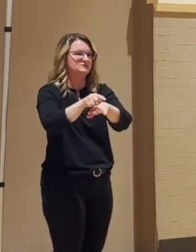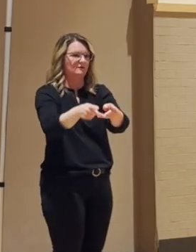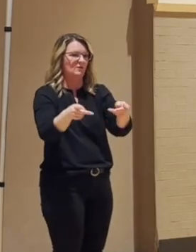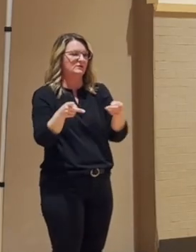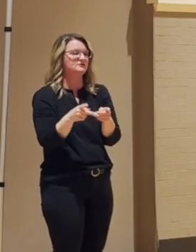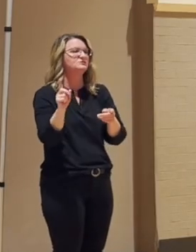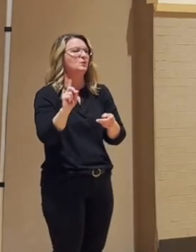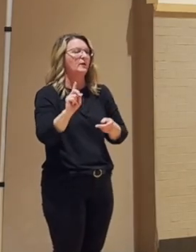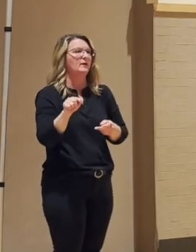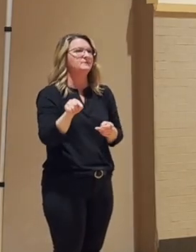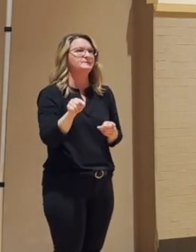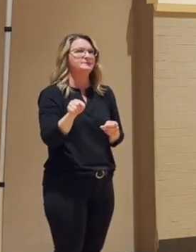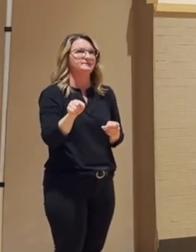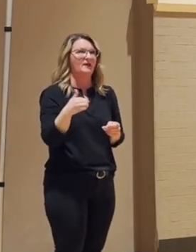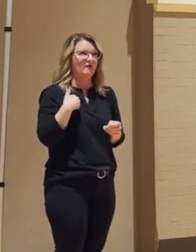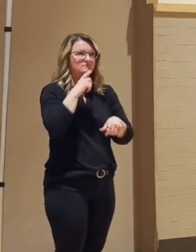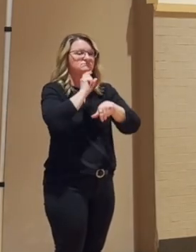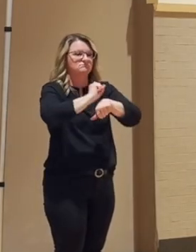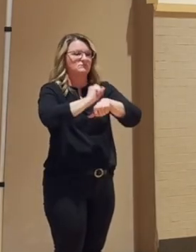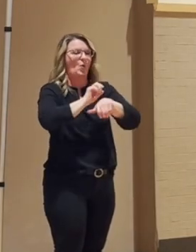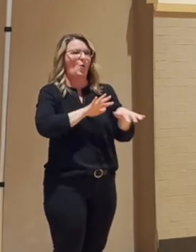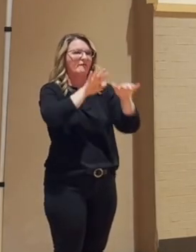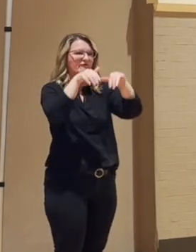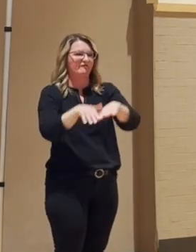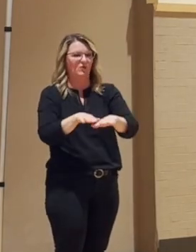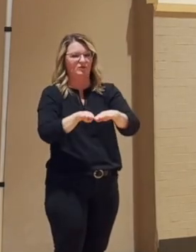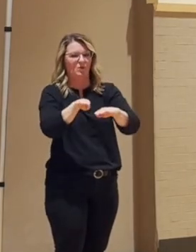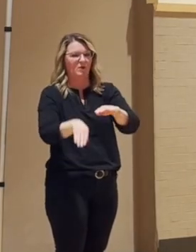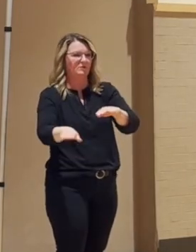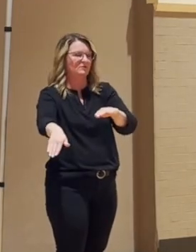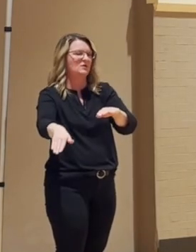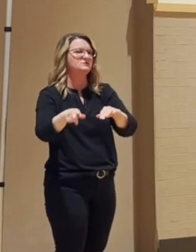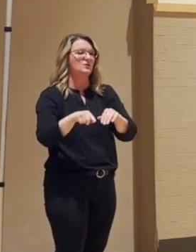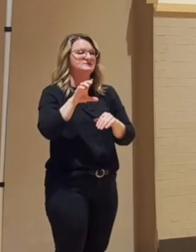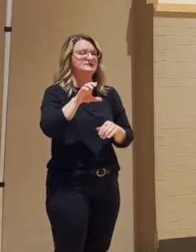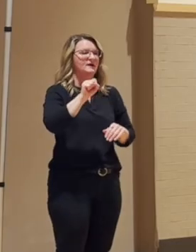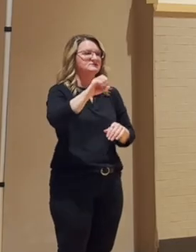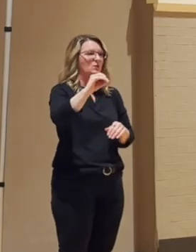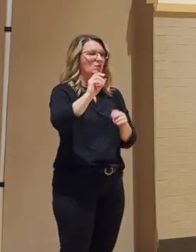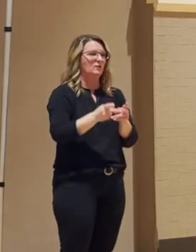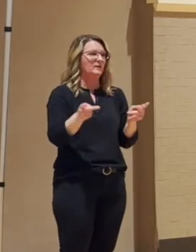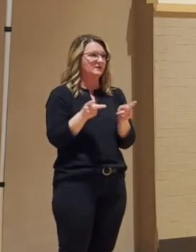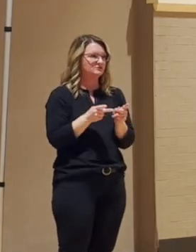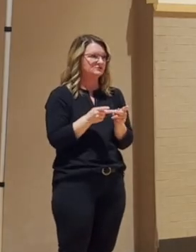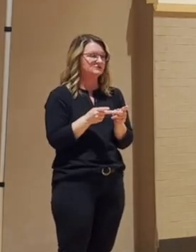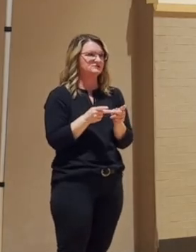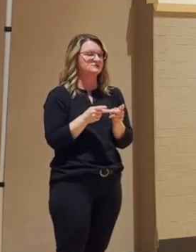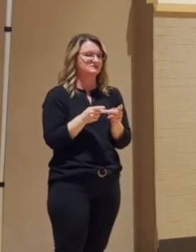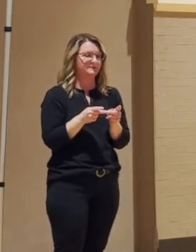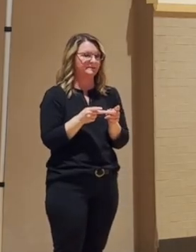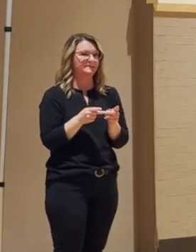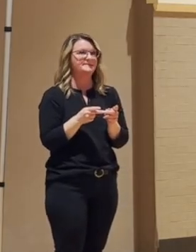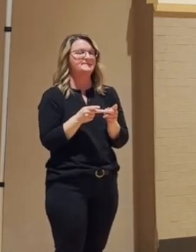we have actual overflows that go to water bodies. And so these CSO locations, as you can see